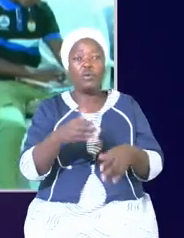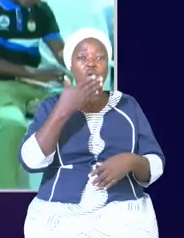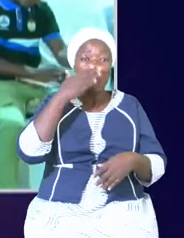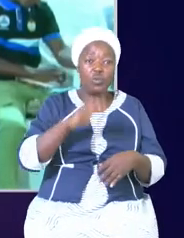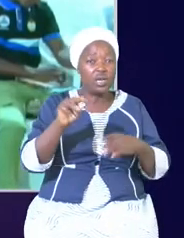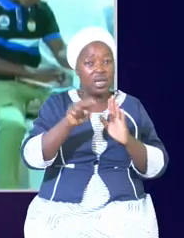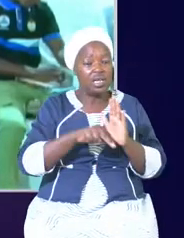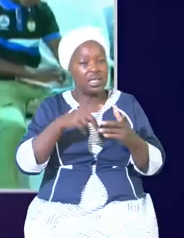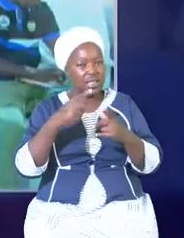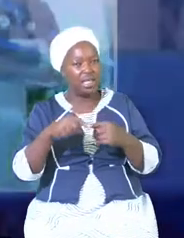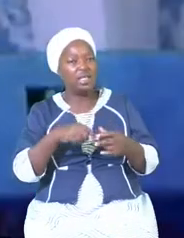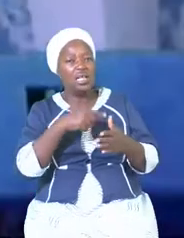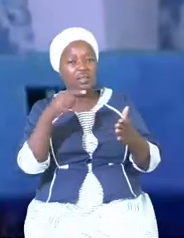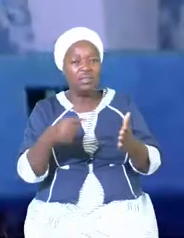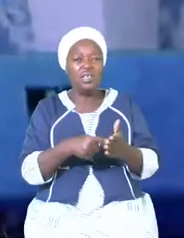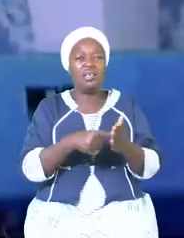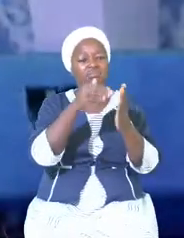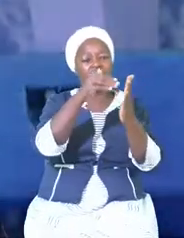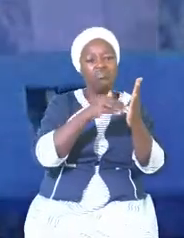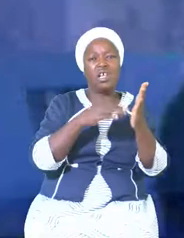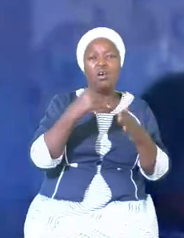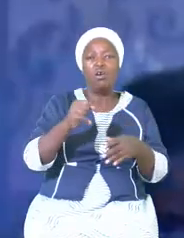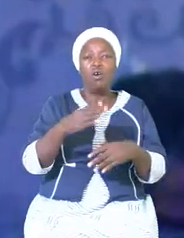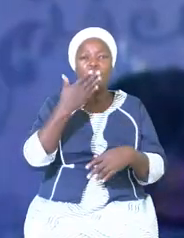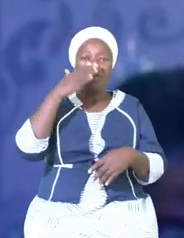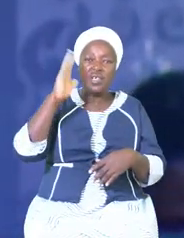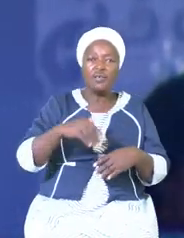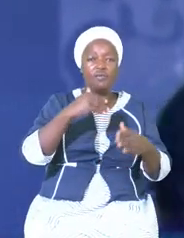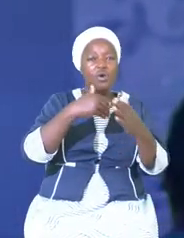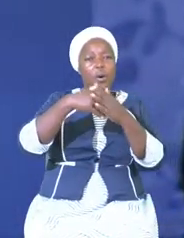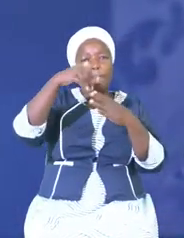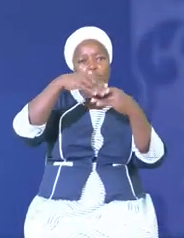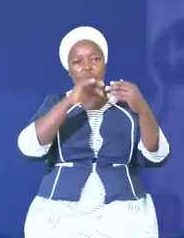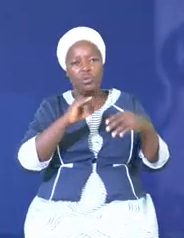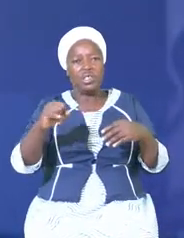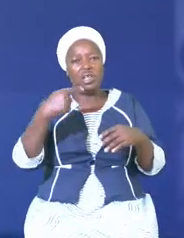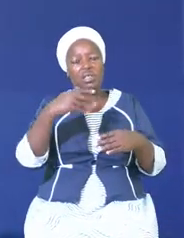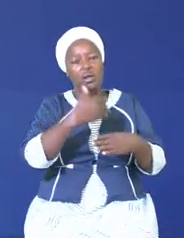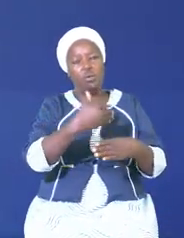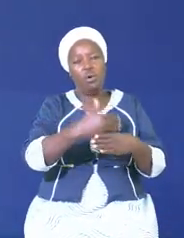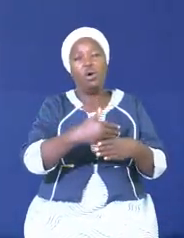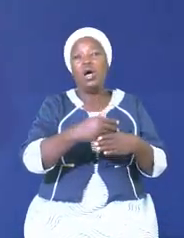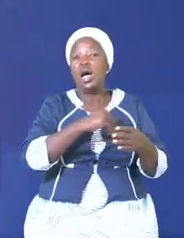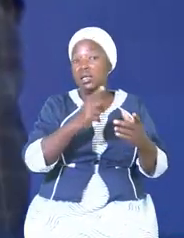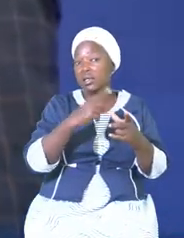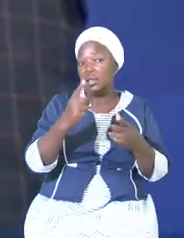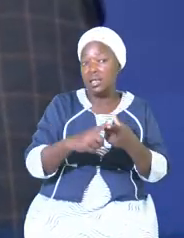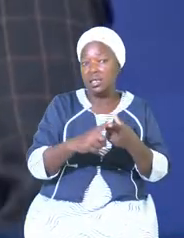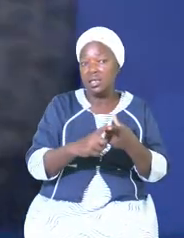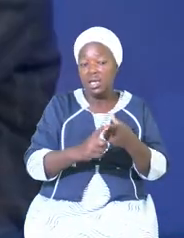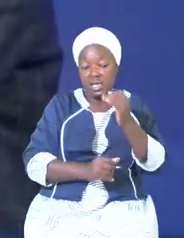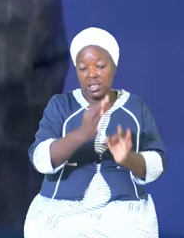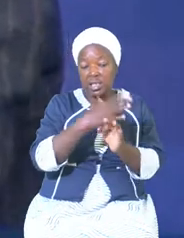and this item of evil building the wall. And then, instead of tearing